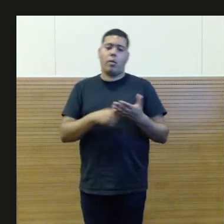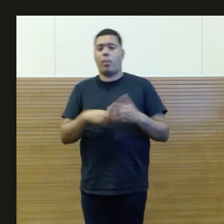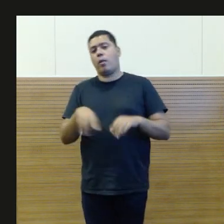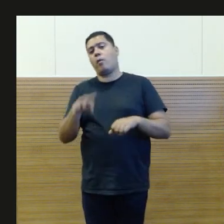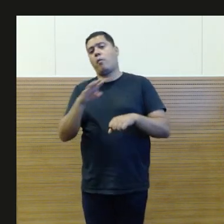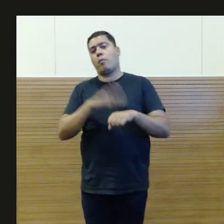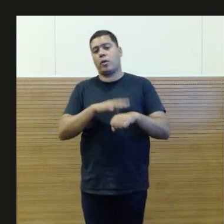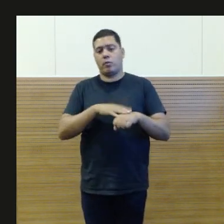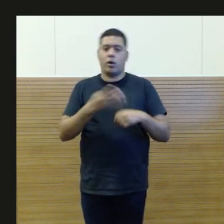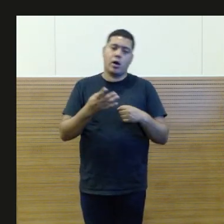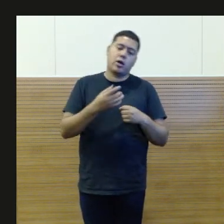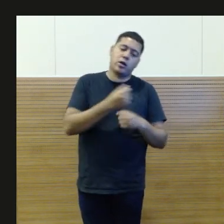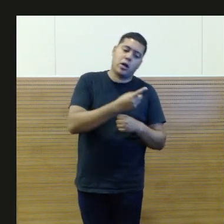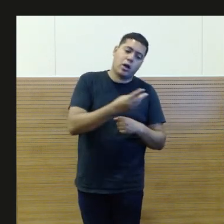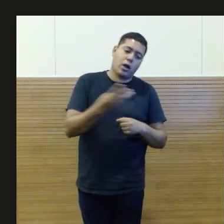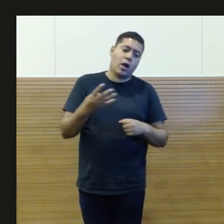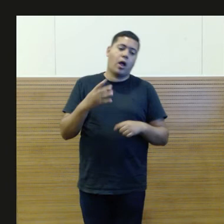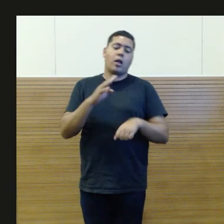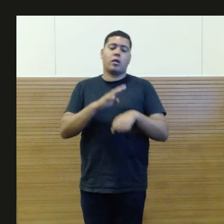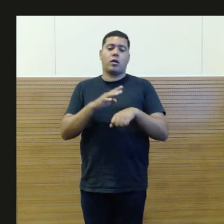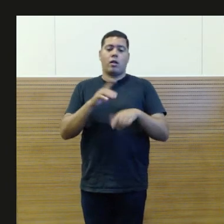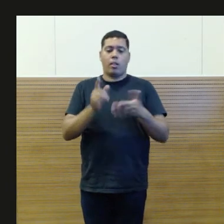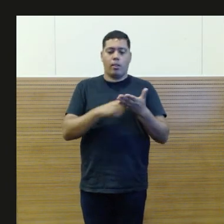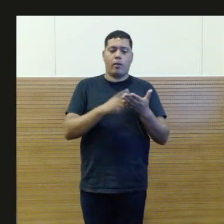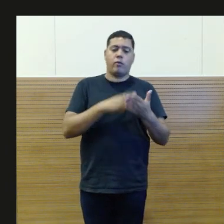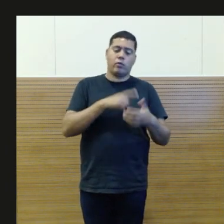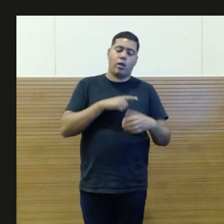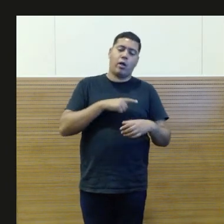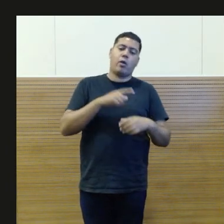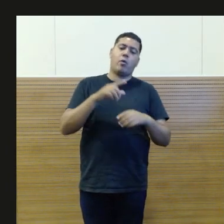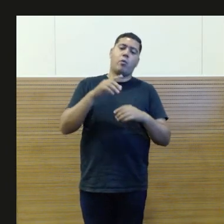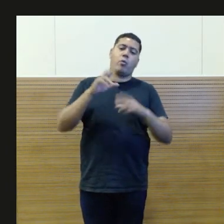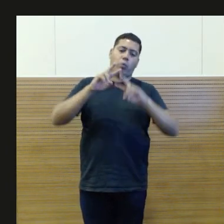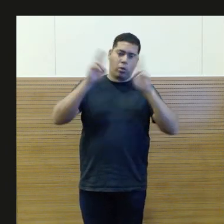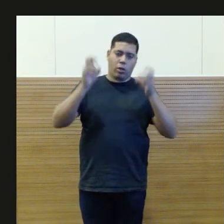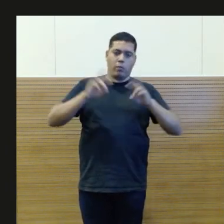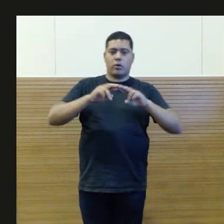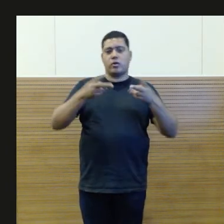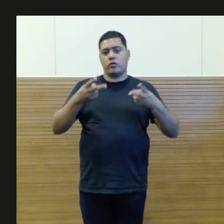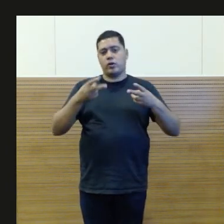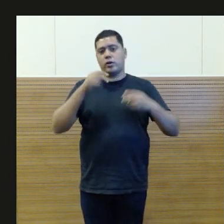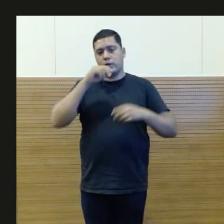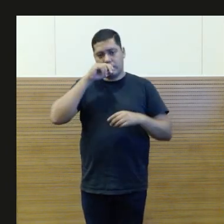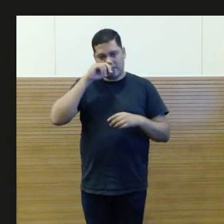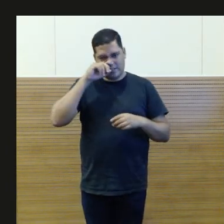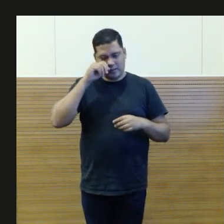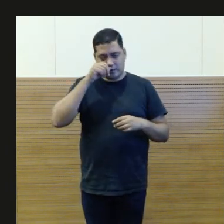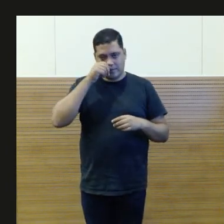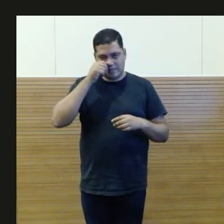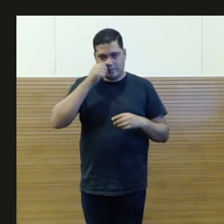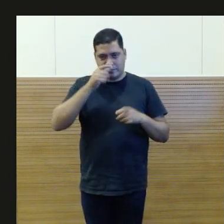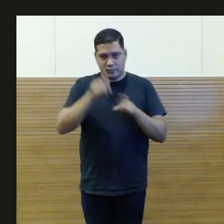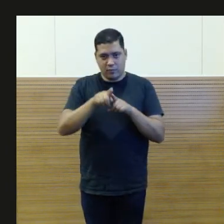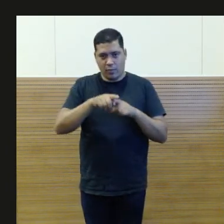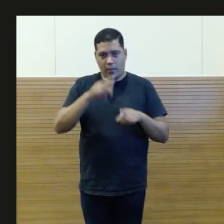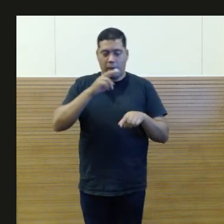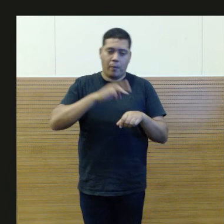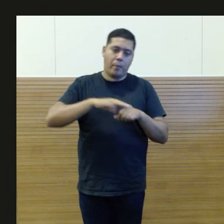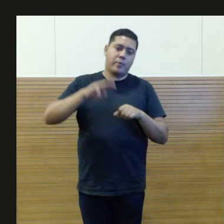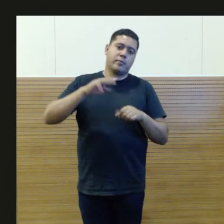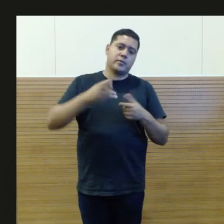funds a series of studies that allow us to assess how's the food consumption, which is a direct assessment of the implementation of the food